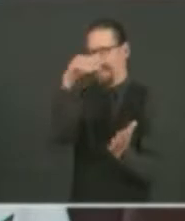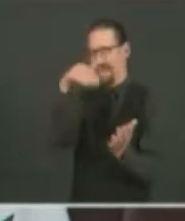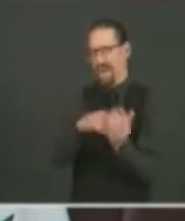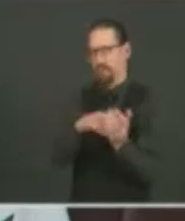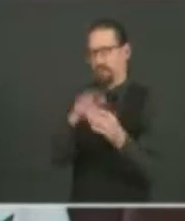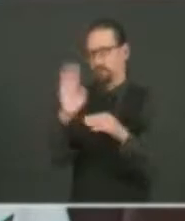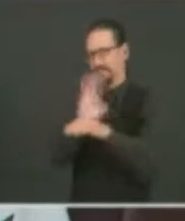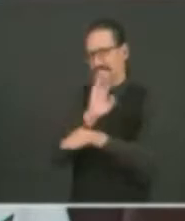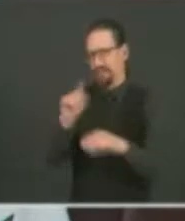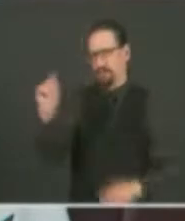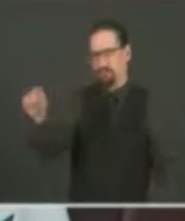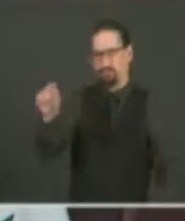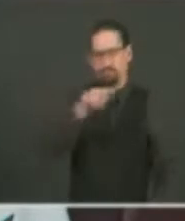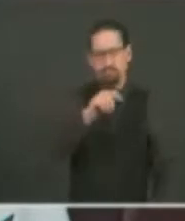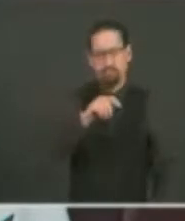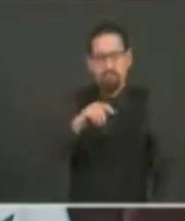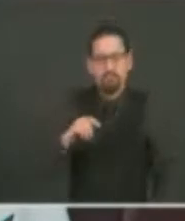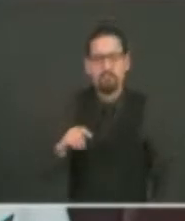compliance rates we've ever seen.